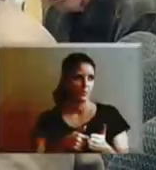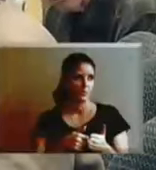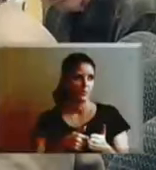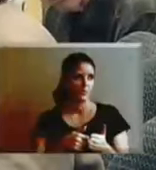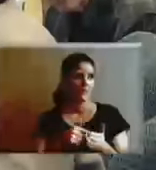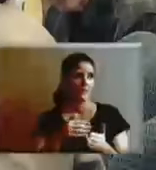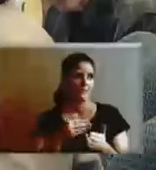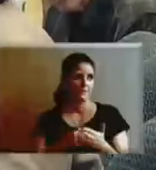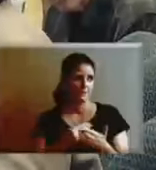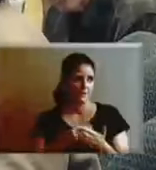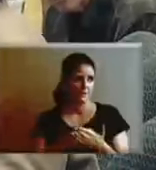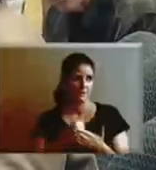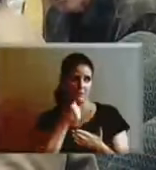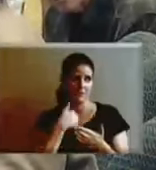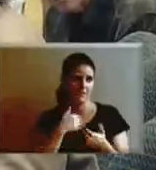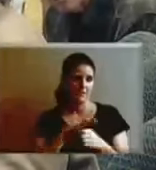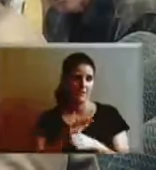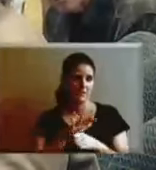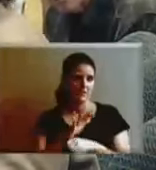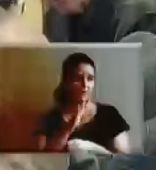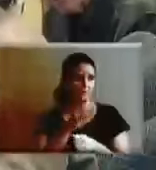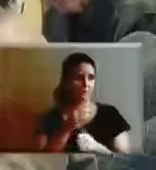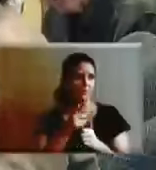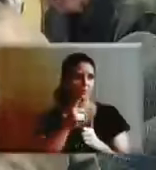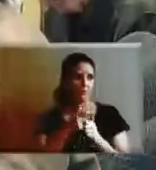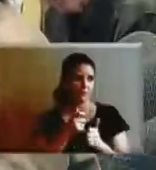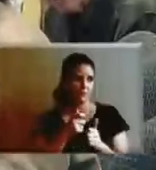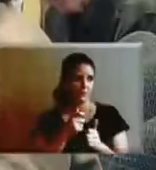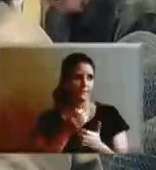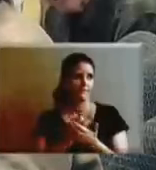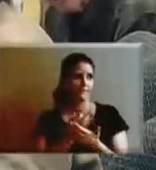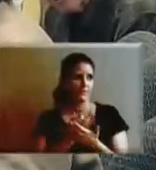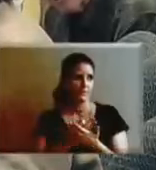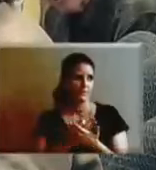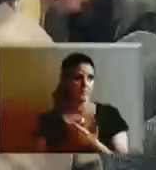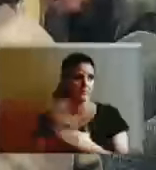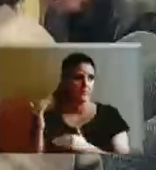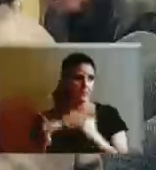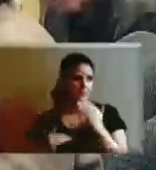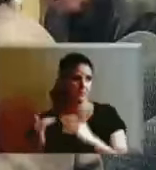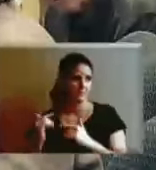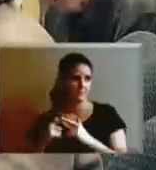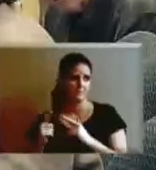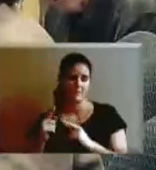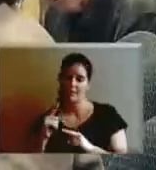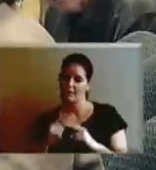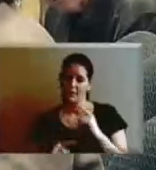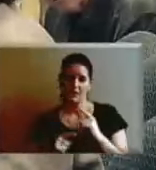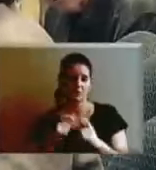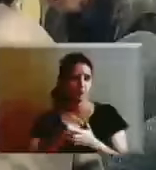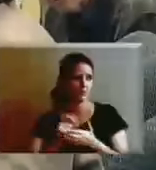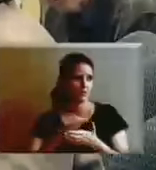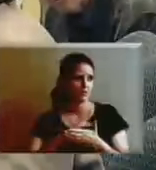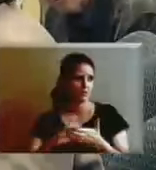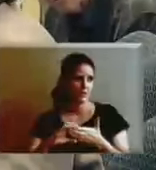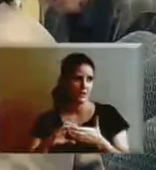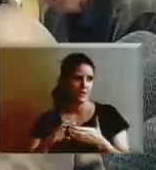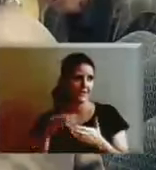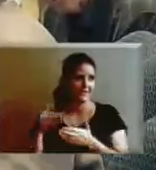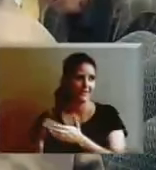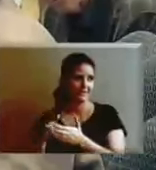fund balance. But I cannot write a check against fund balance. It must